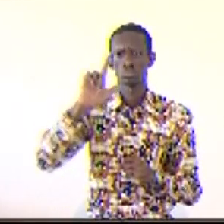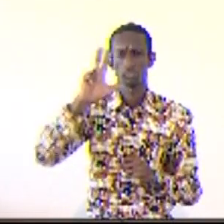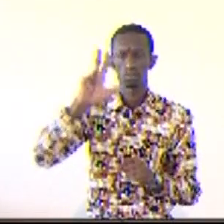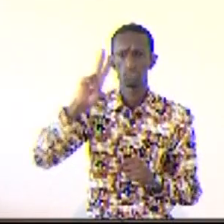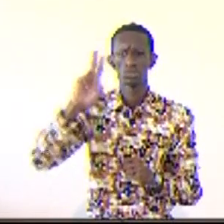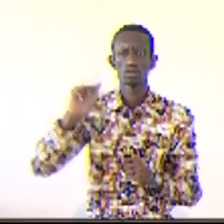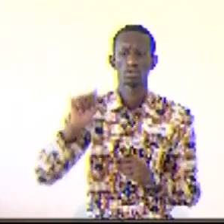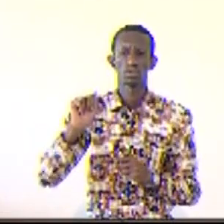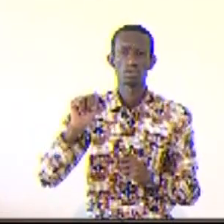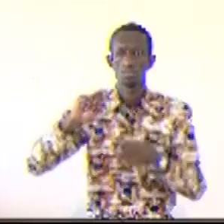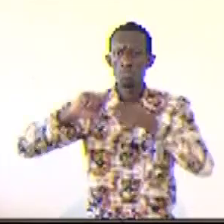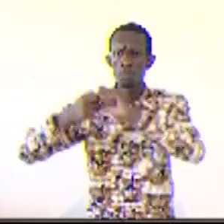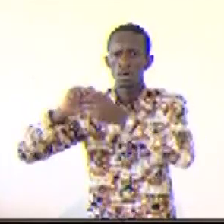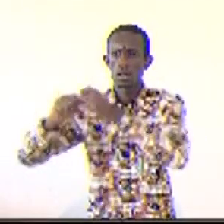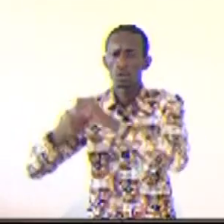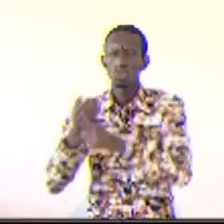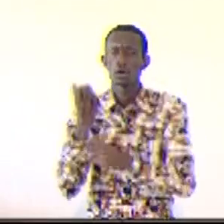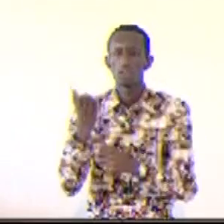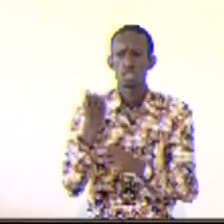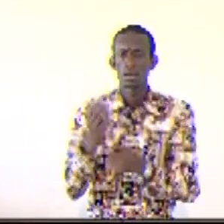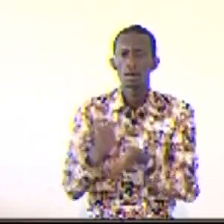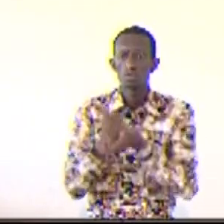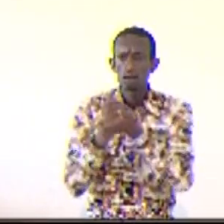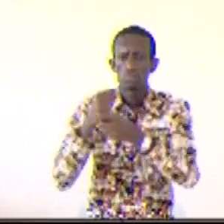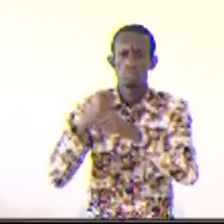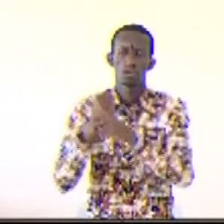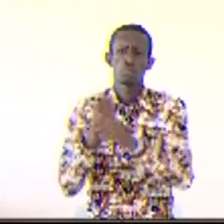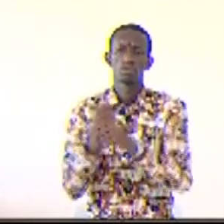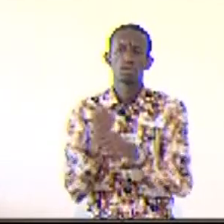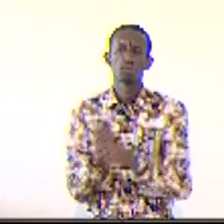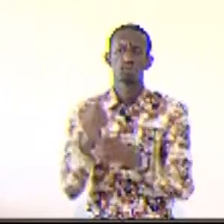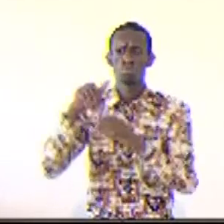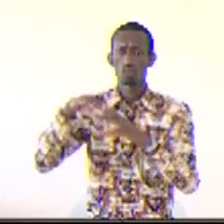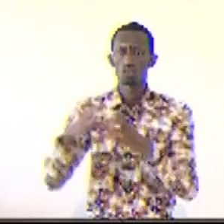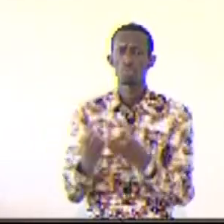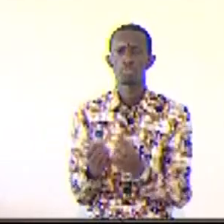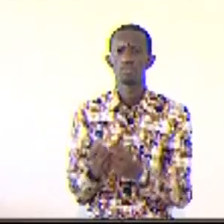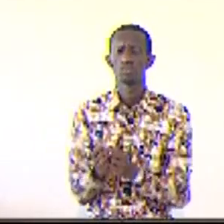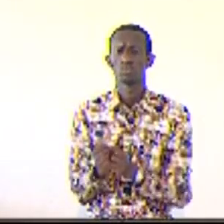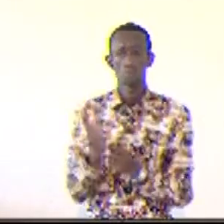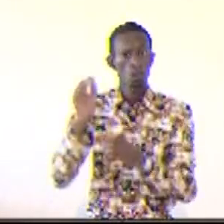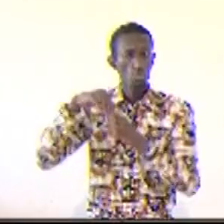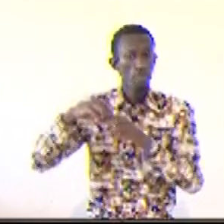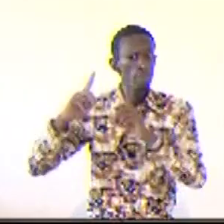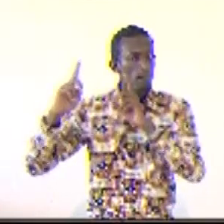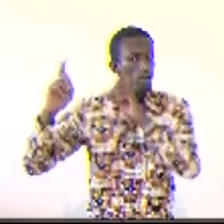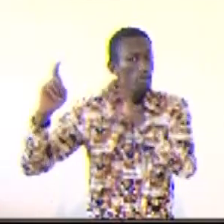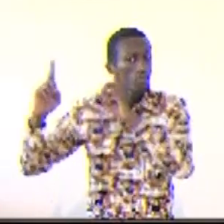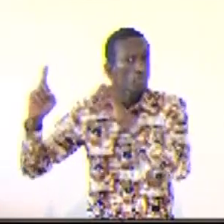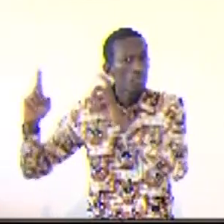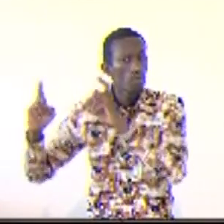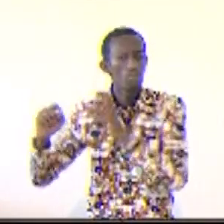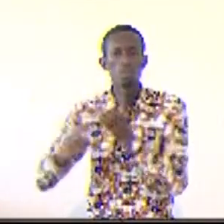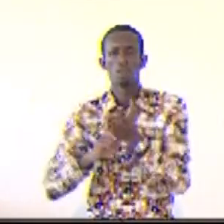metal that is formed will be deposited on the surface. So it is, in the photography, they use light to decompose the